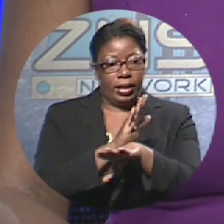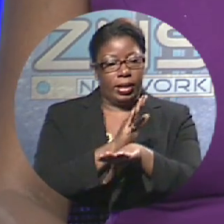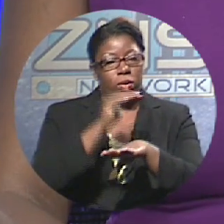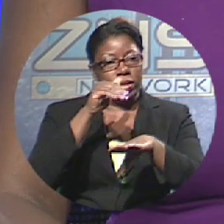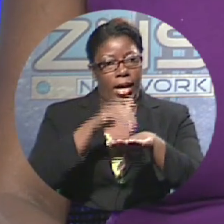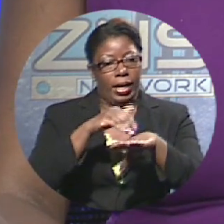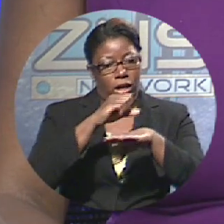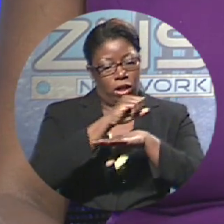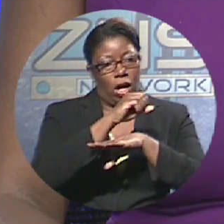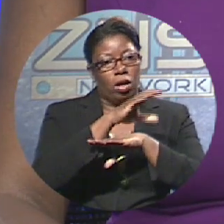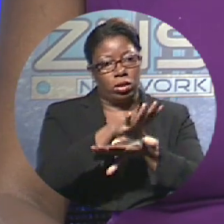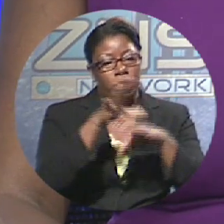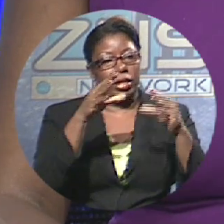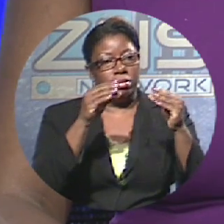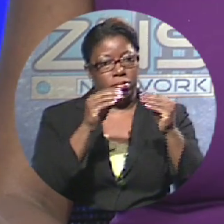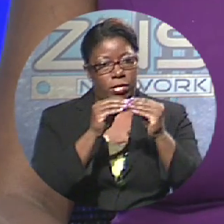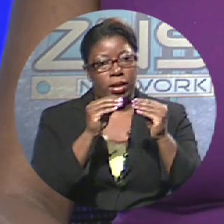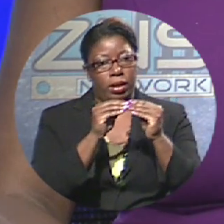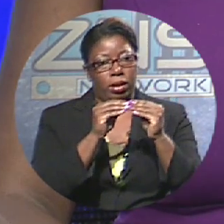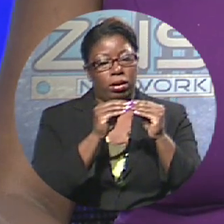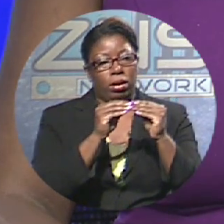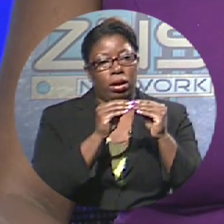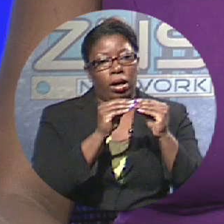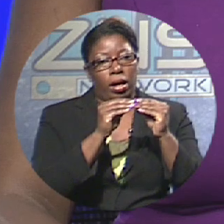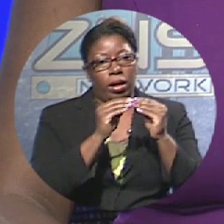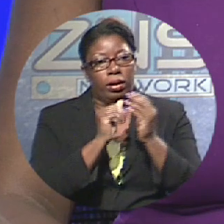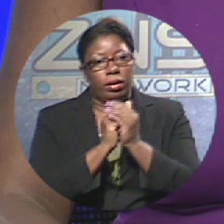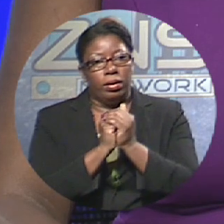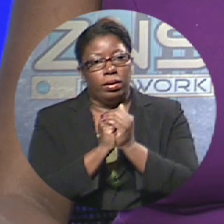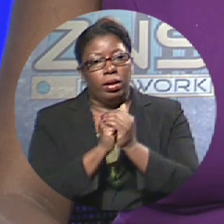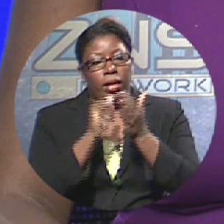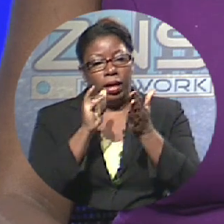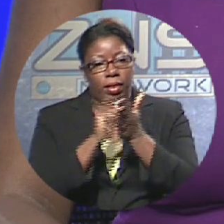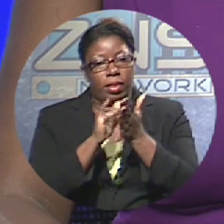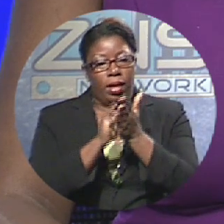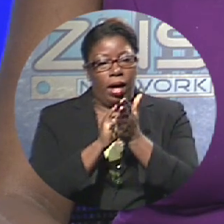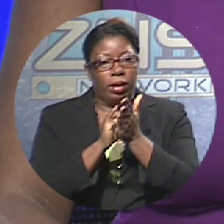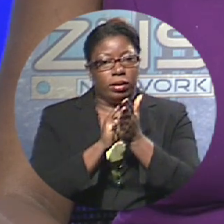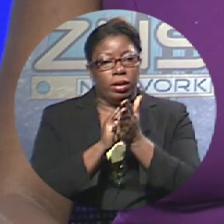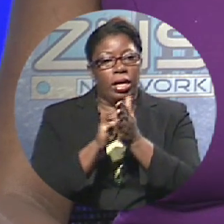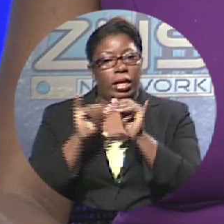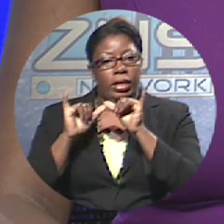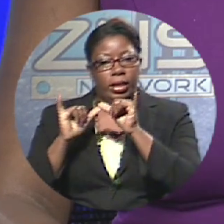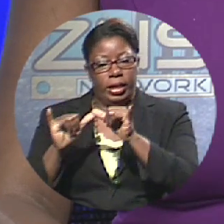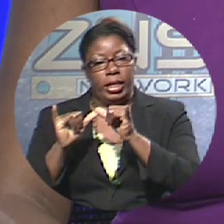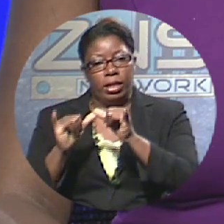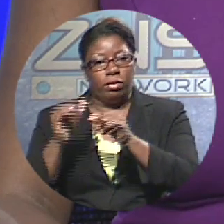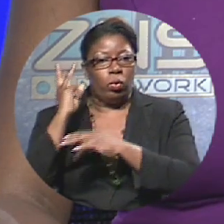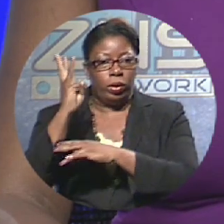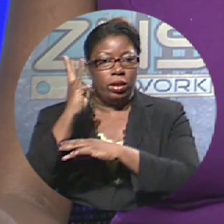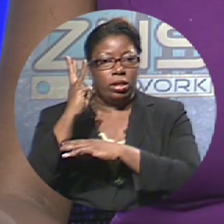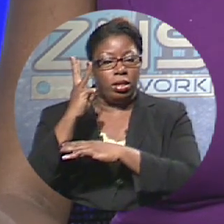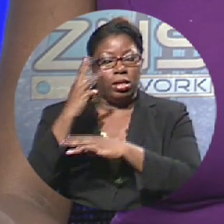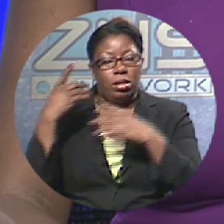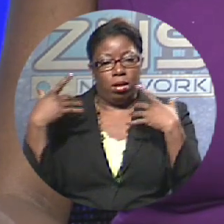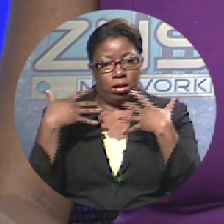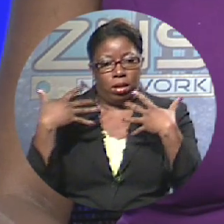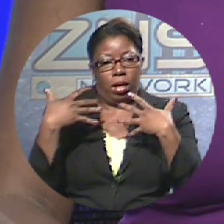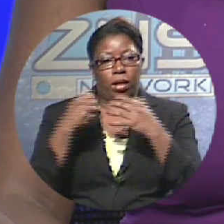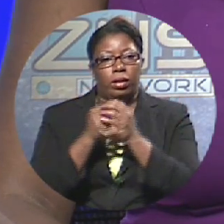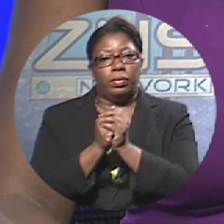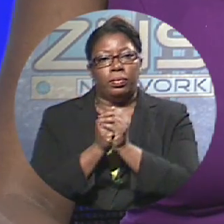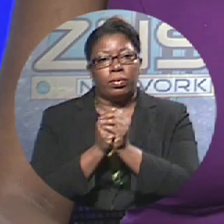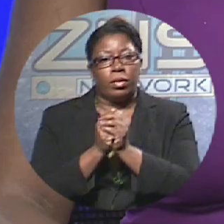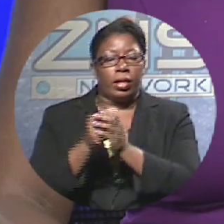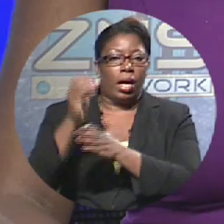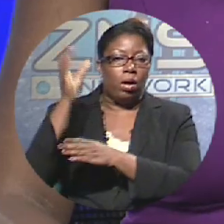an inner city community center. As you can imagine, the episode left witnesses horrified. Clint Watson spoke with some of the men at the center